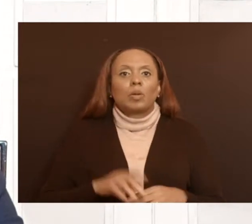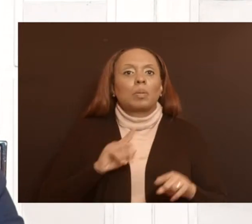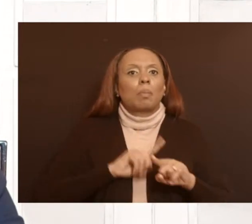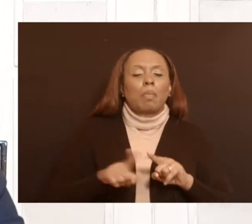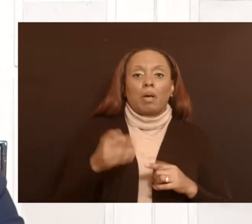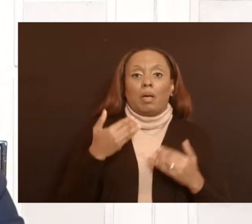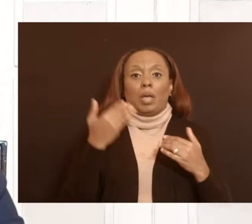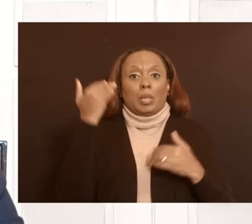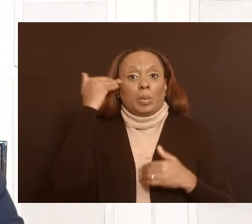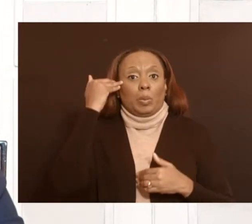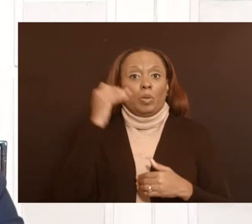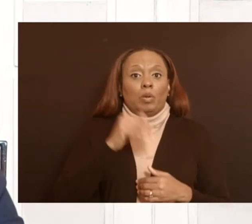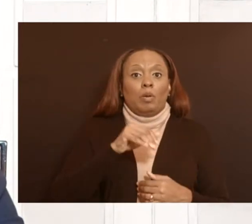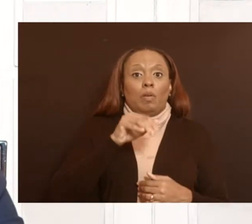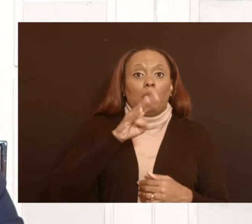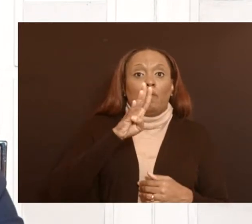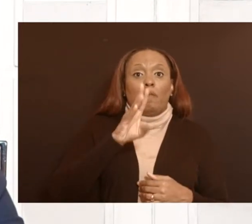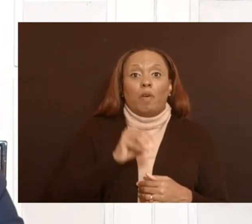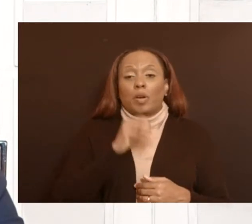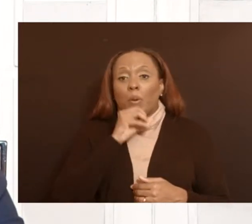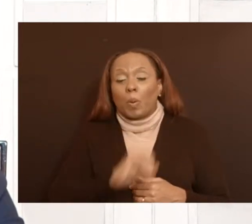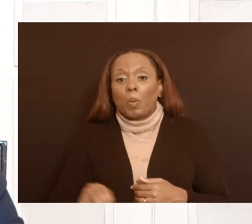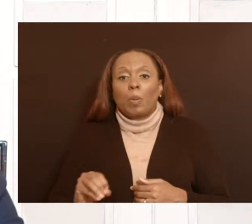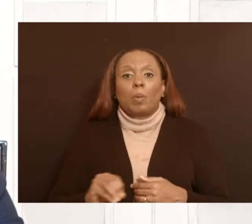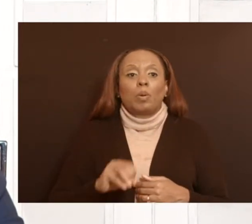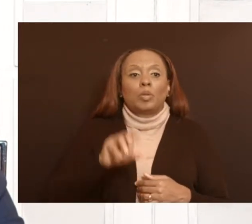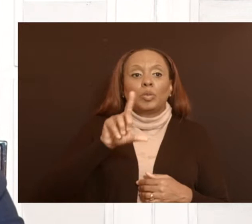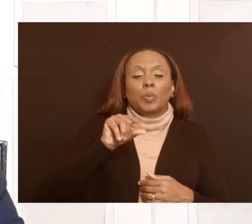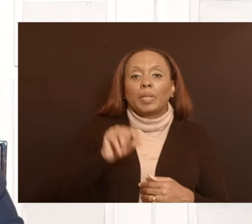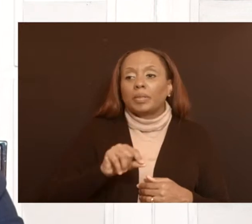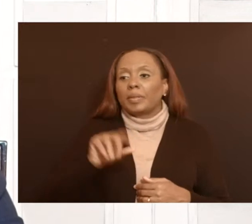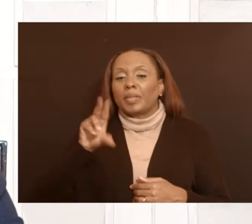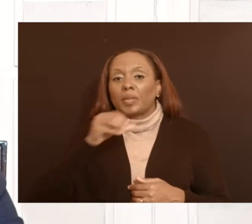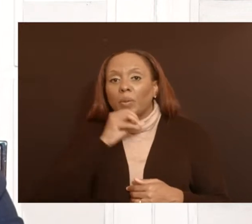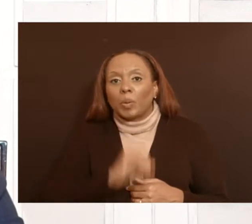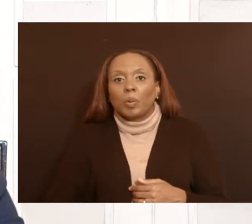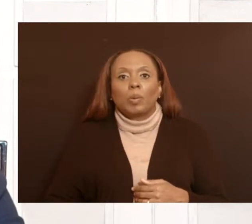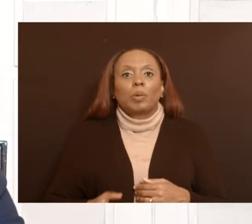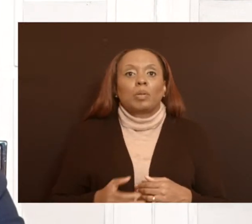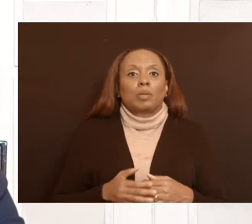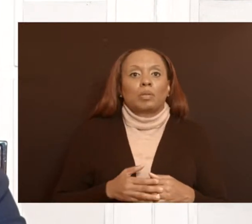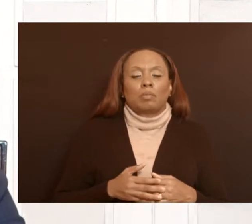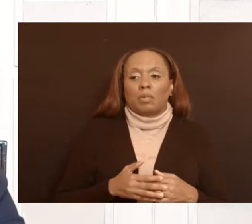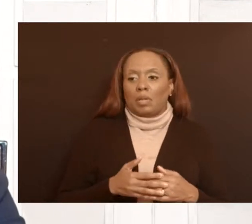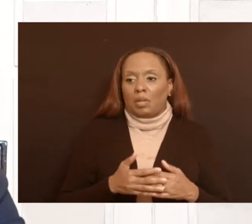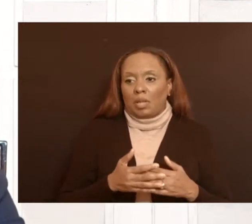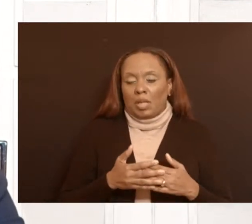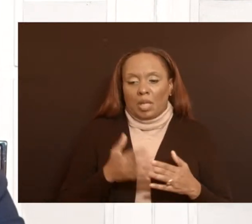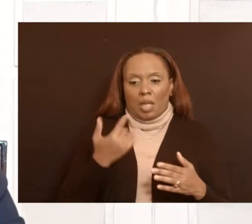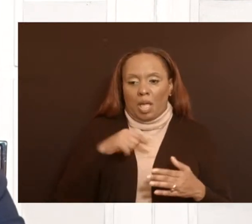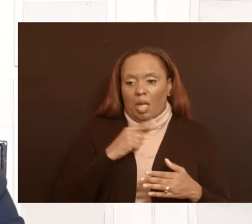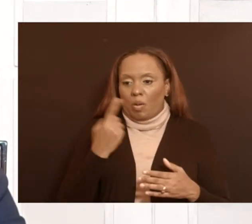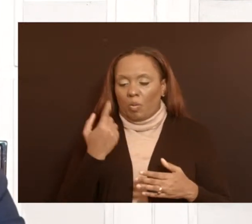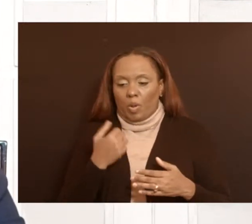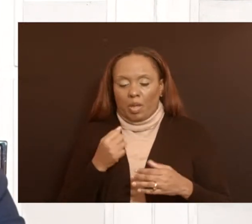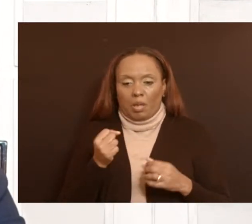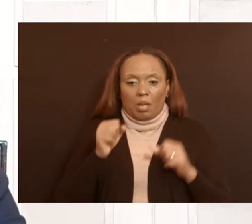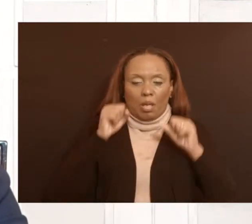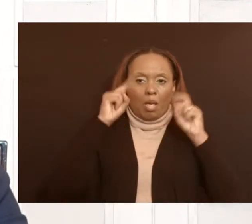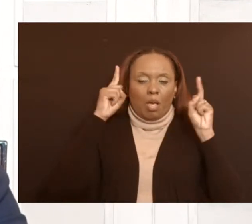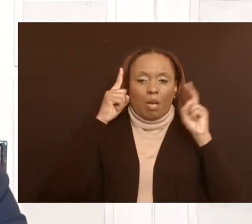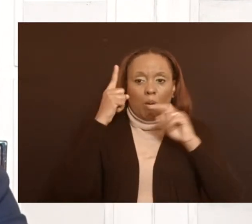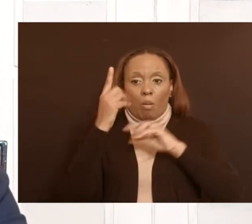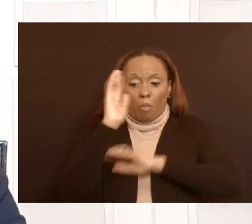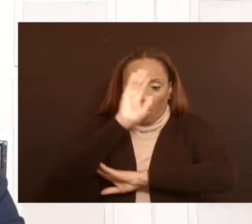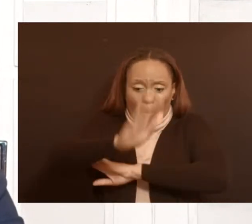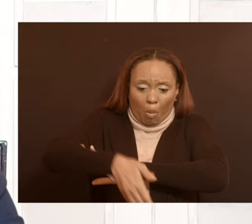35-year-old that are passing through ICU and that are sick, that we capture and treat and get better, right? And we stay up all night with, sometimes sleepless nights